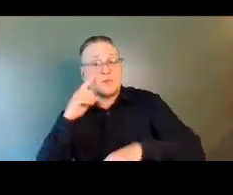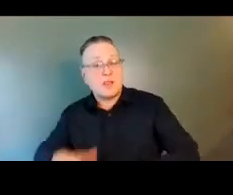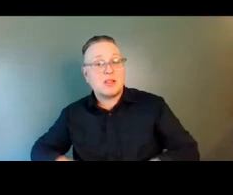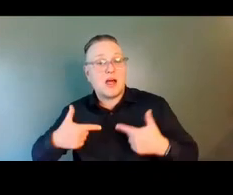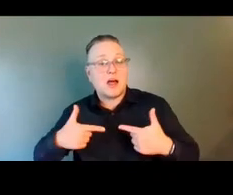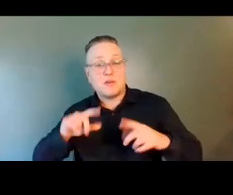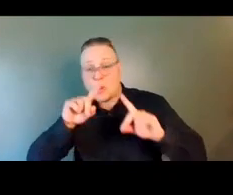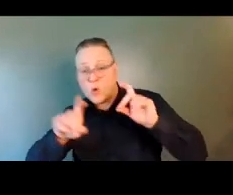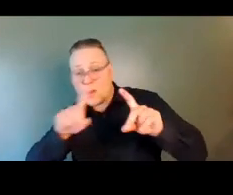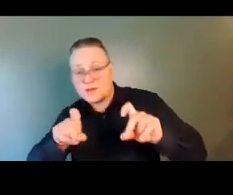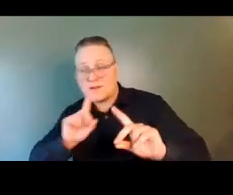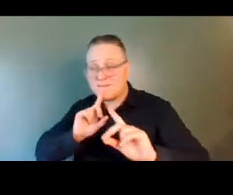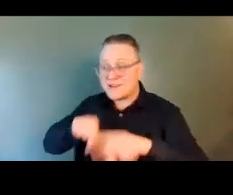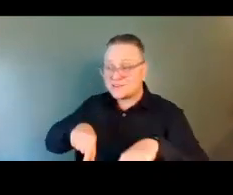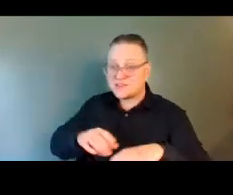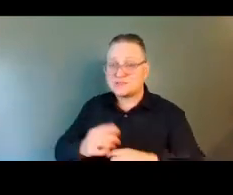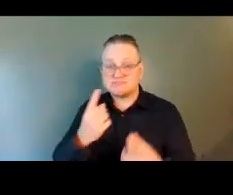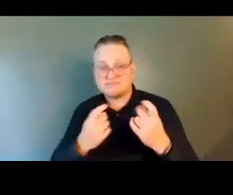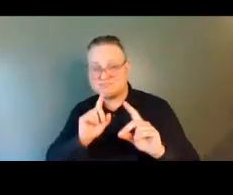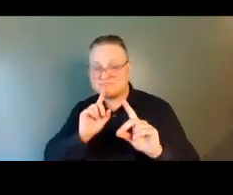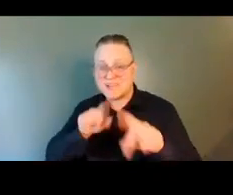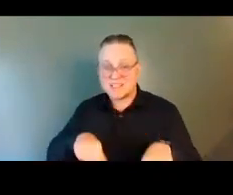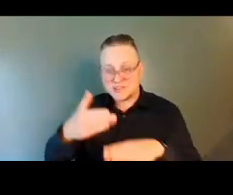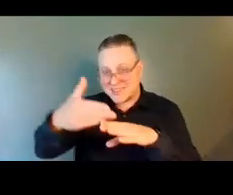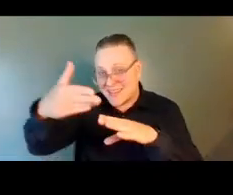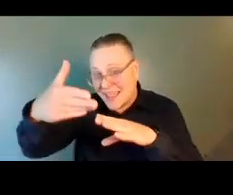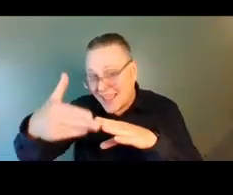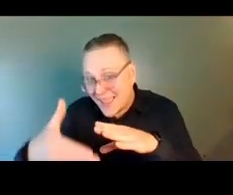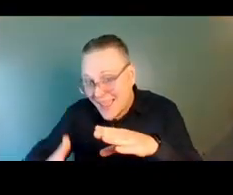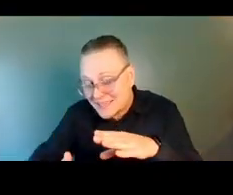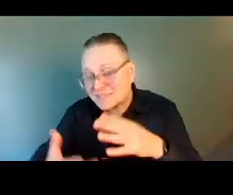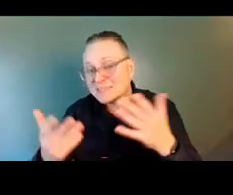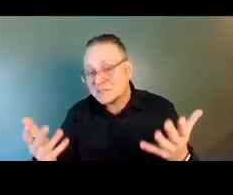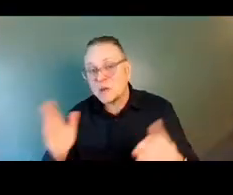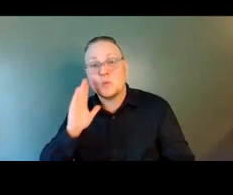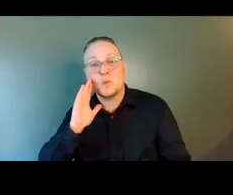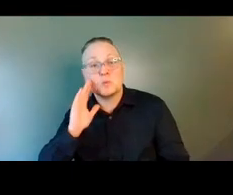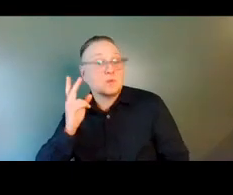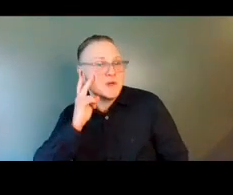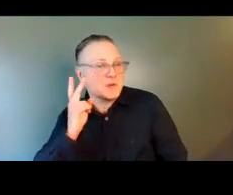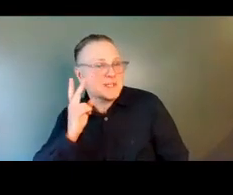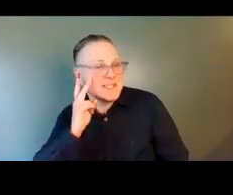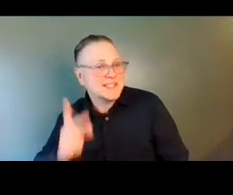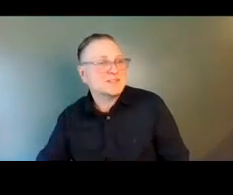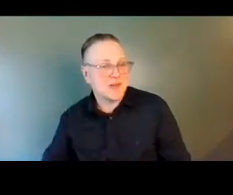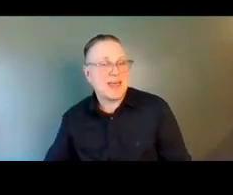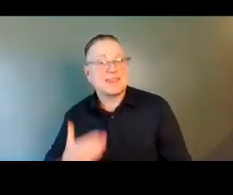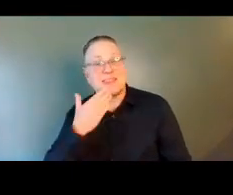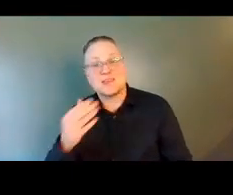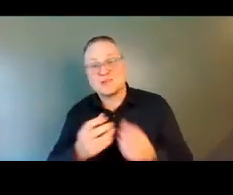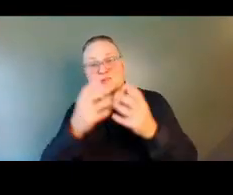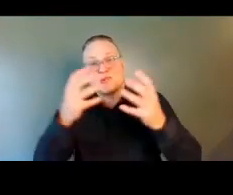Q&A at the end of this, so we will tune in for that. Thank you so